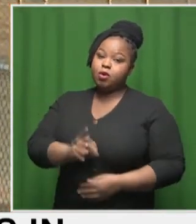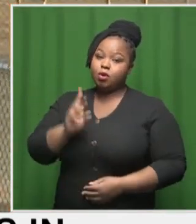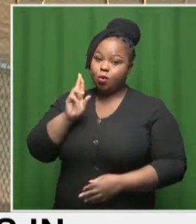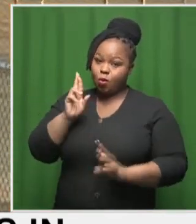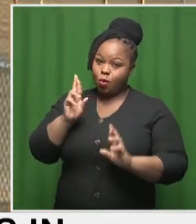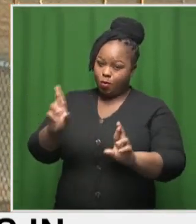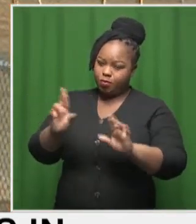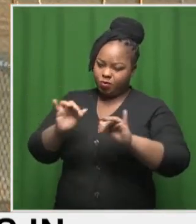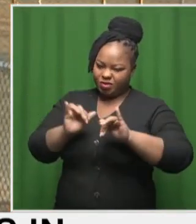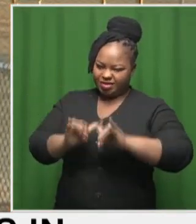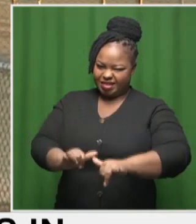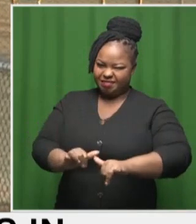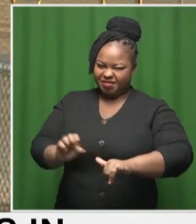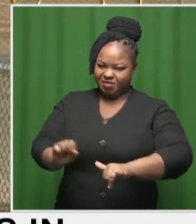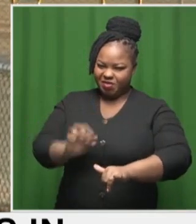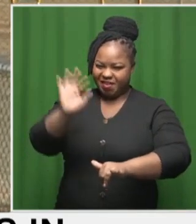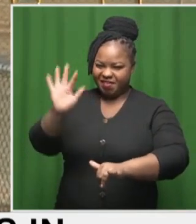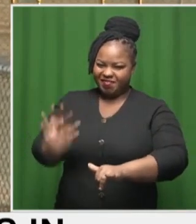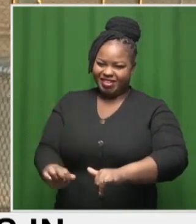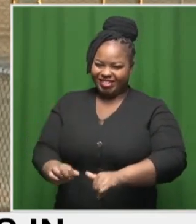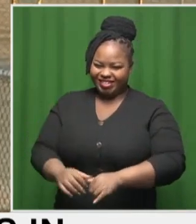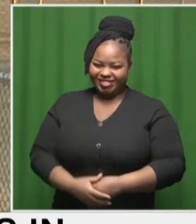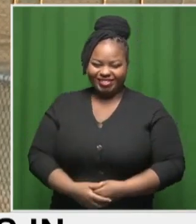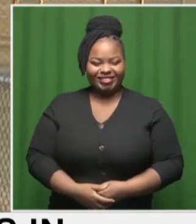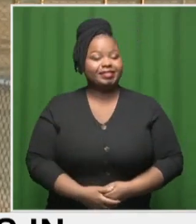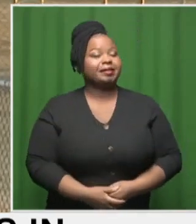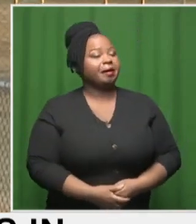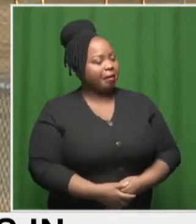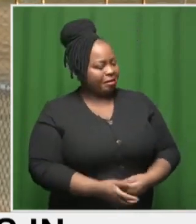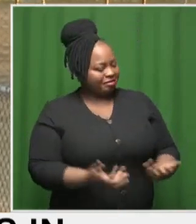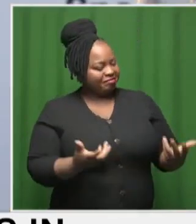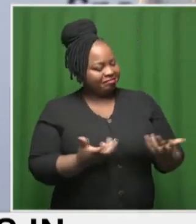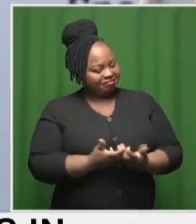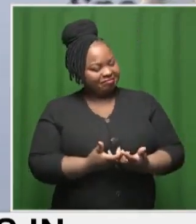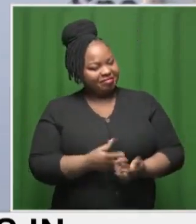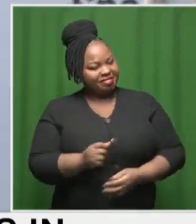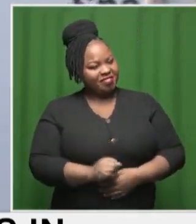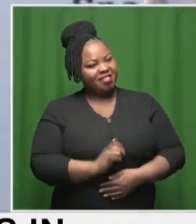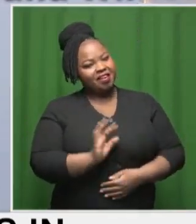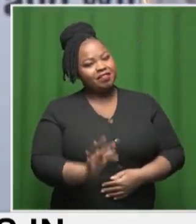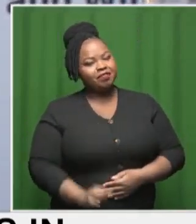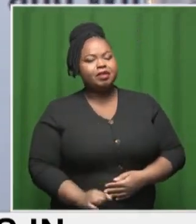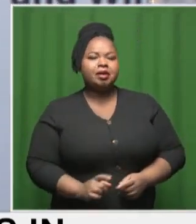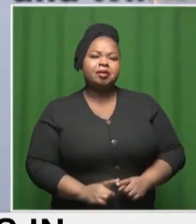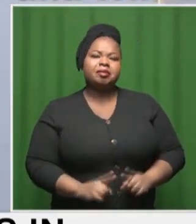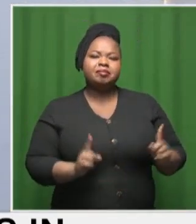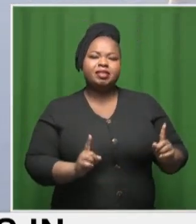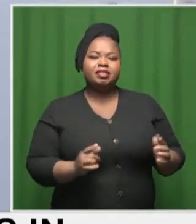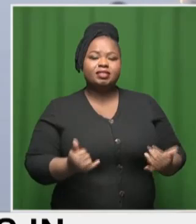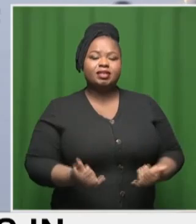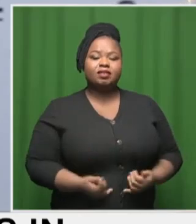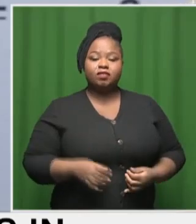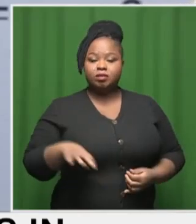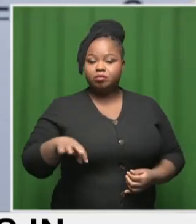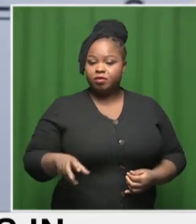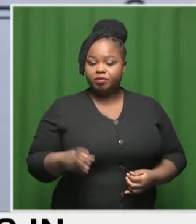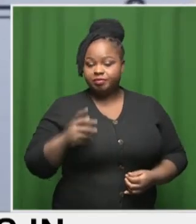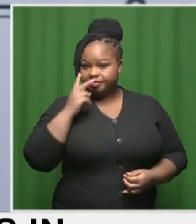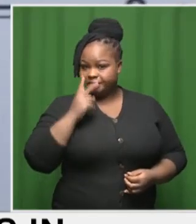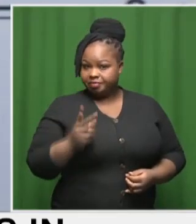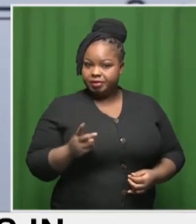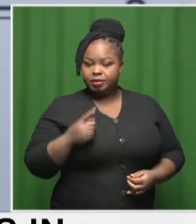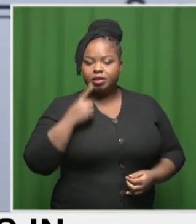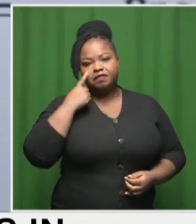Africa. We hope so too. It suits us. It does. It suits us. But in terms of what it's done for the province, because